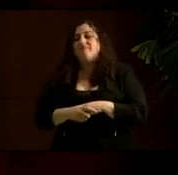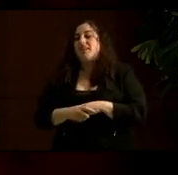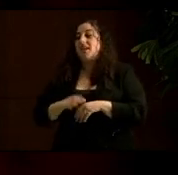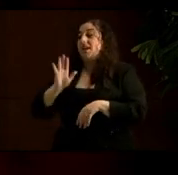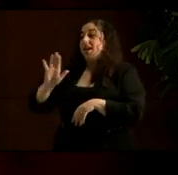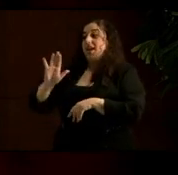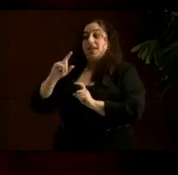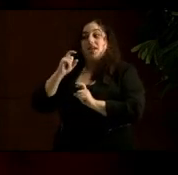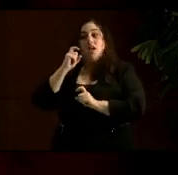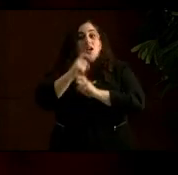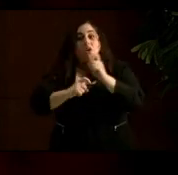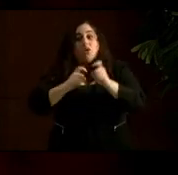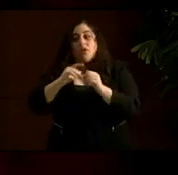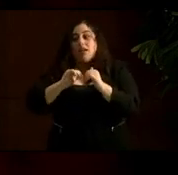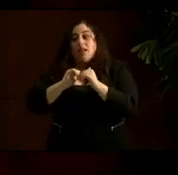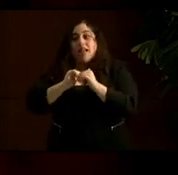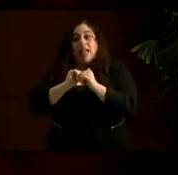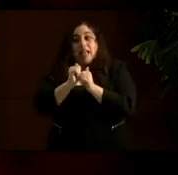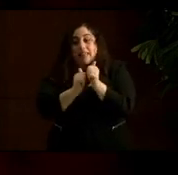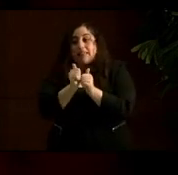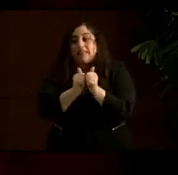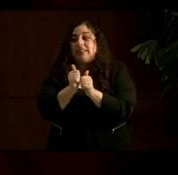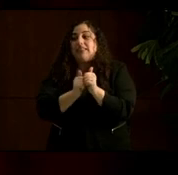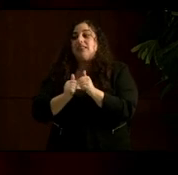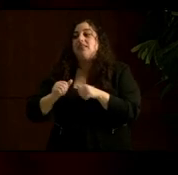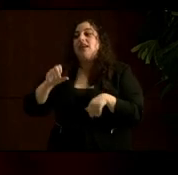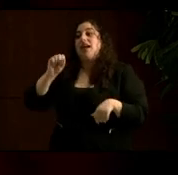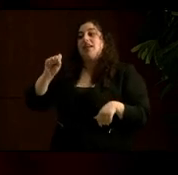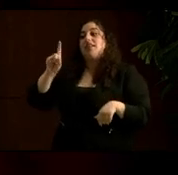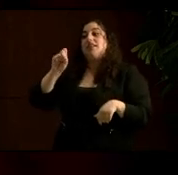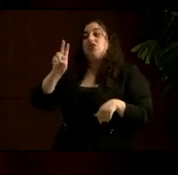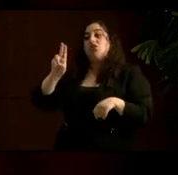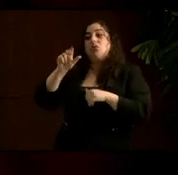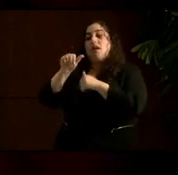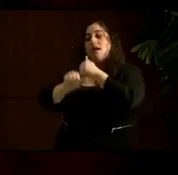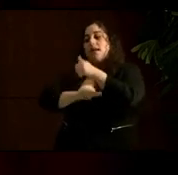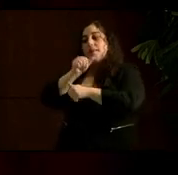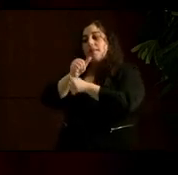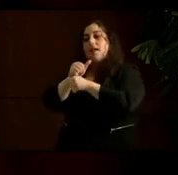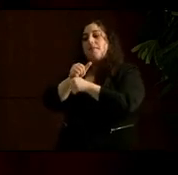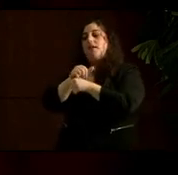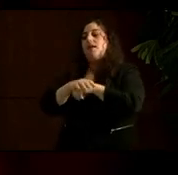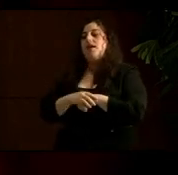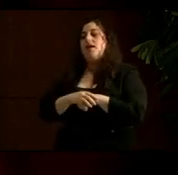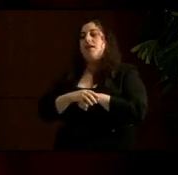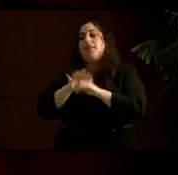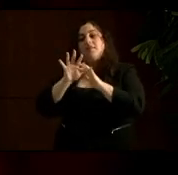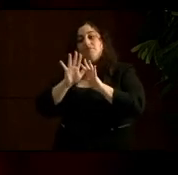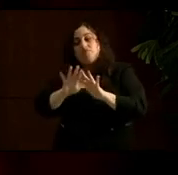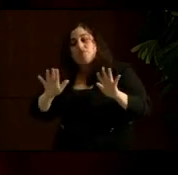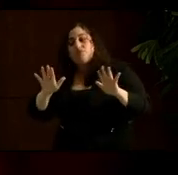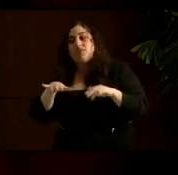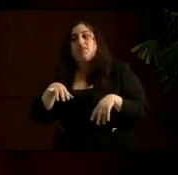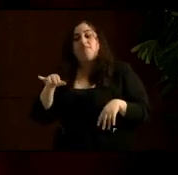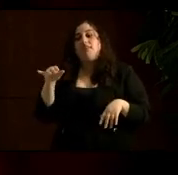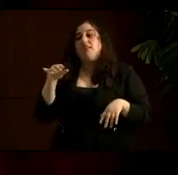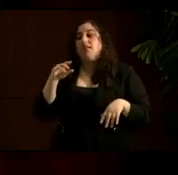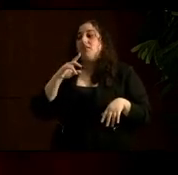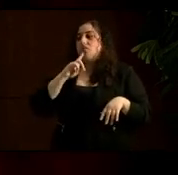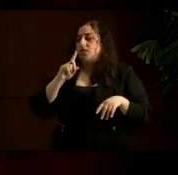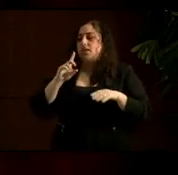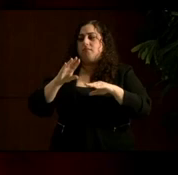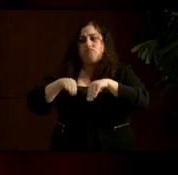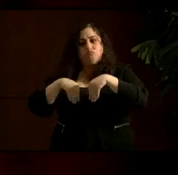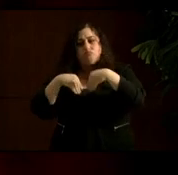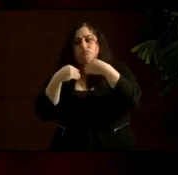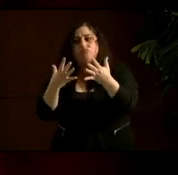and SDSU alumni, as well as university relations and development, have provided the necessary foundation for SDSU